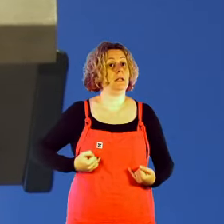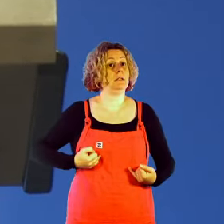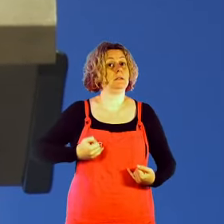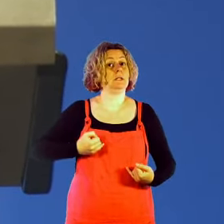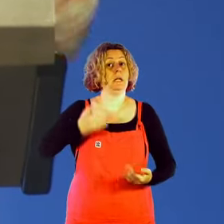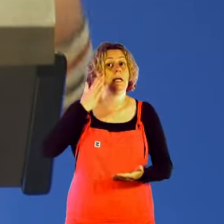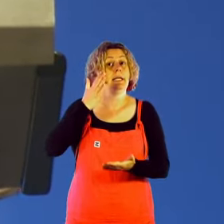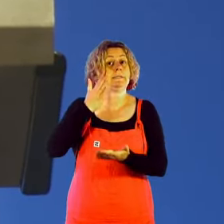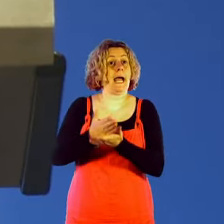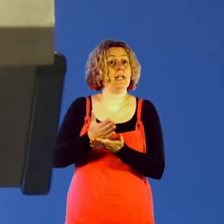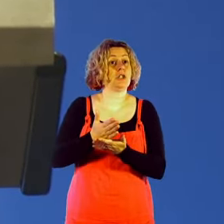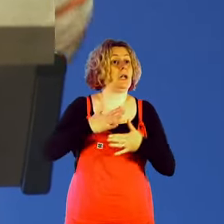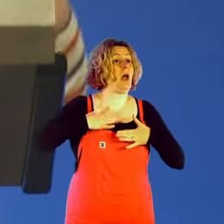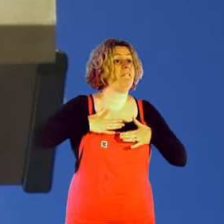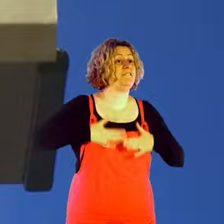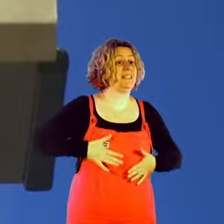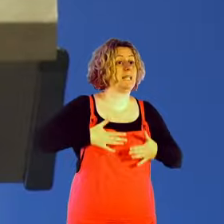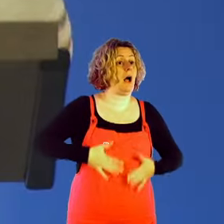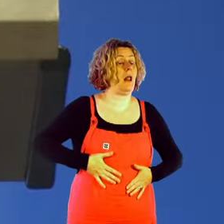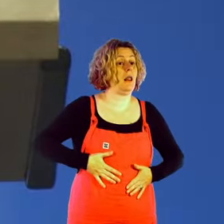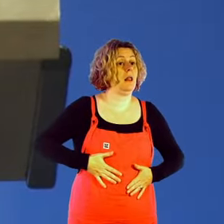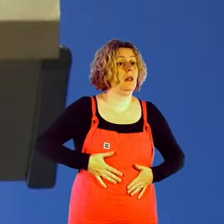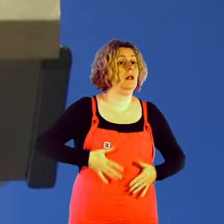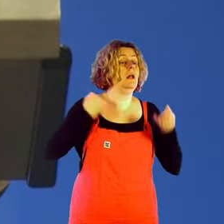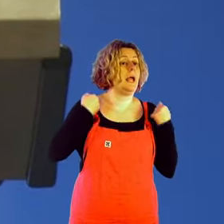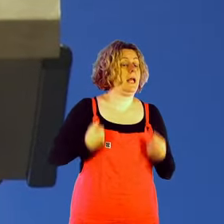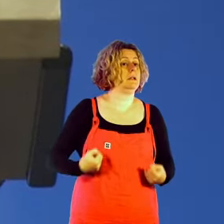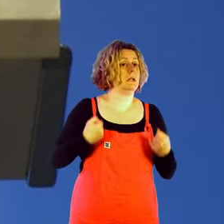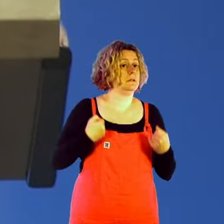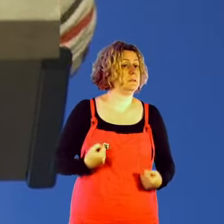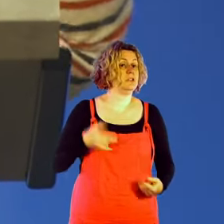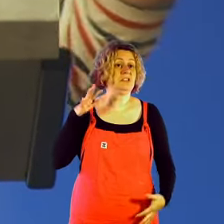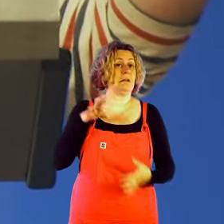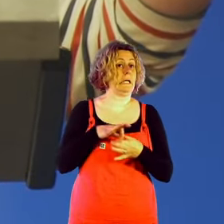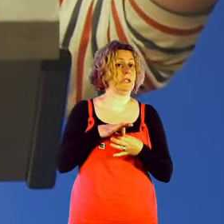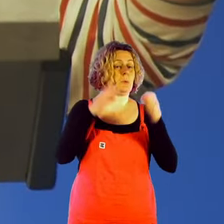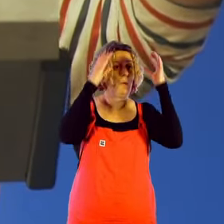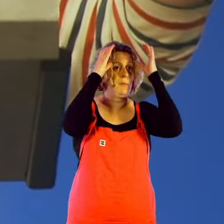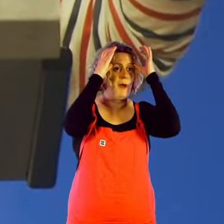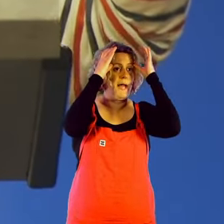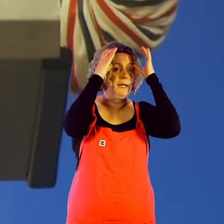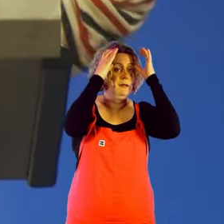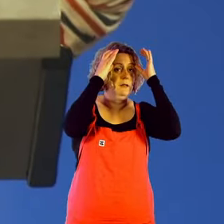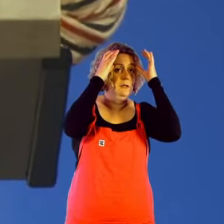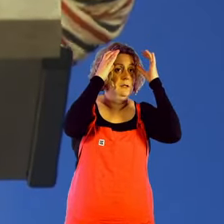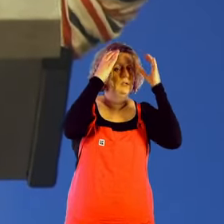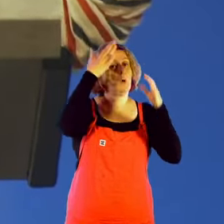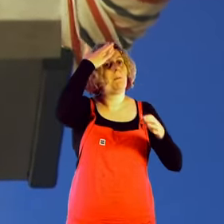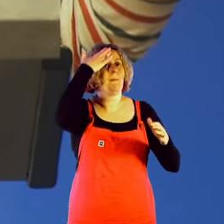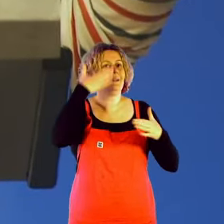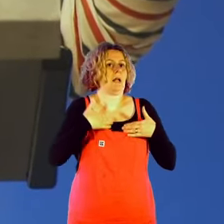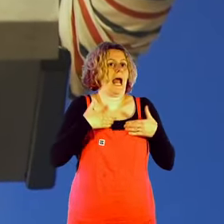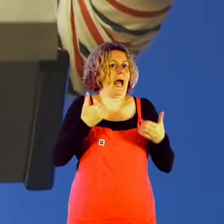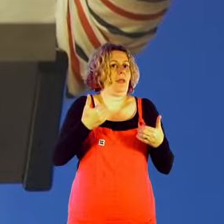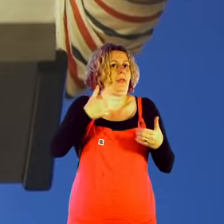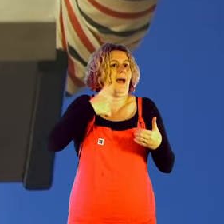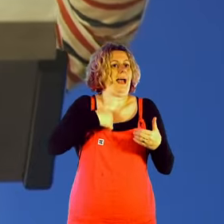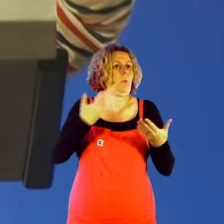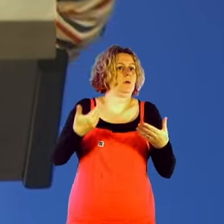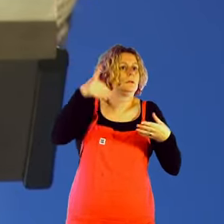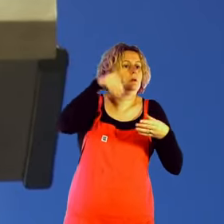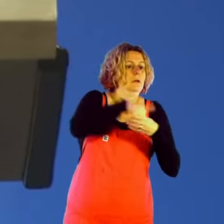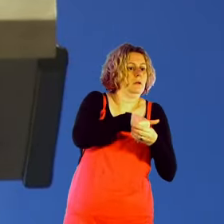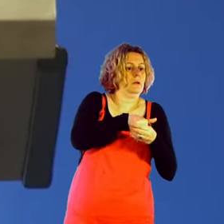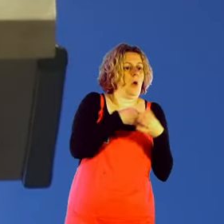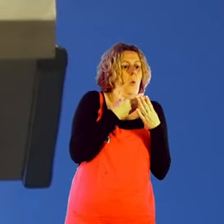illness around our brain and our functioning in that sort of way. So I would categorize it in that same way.